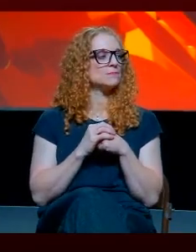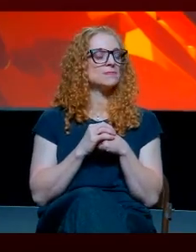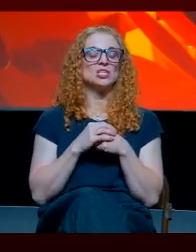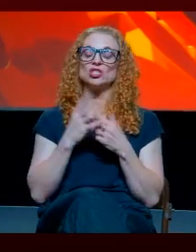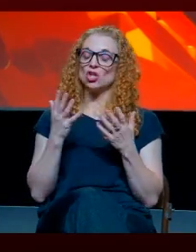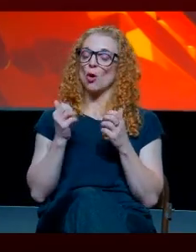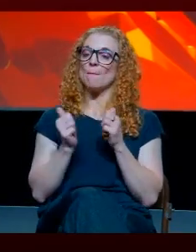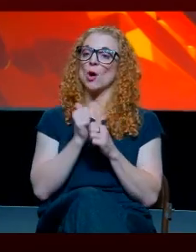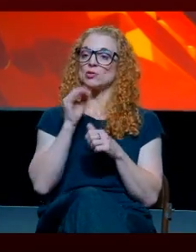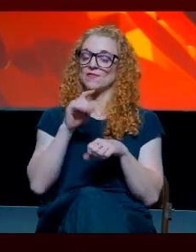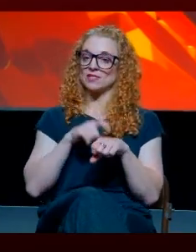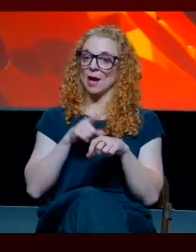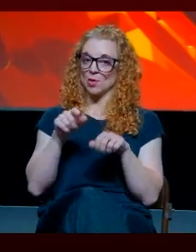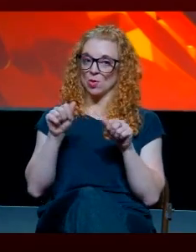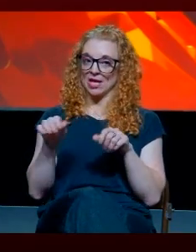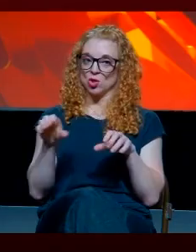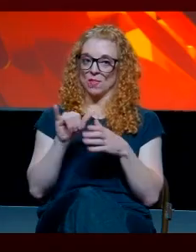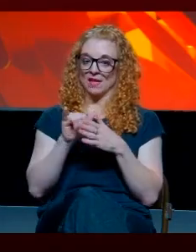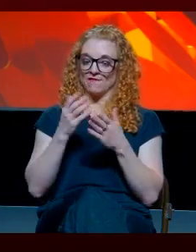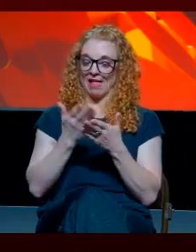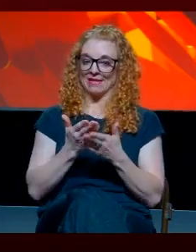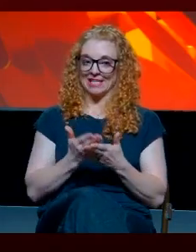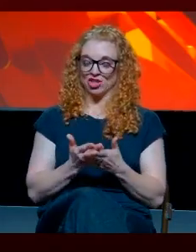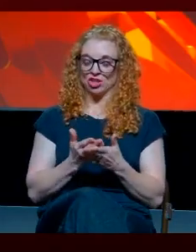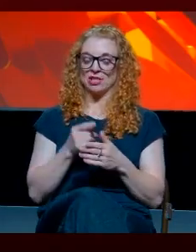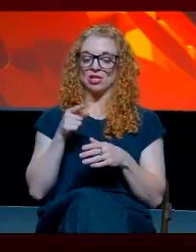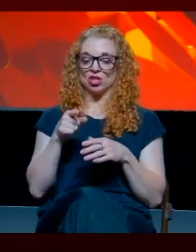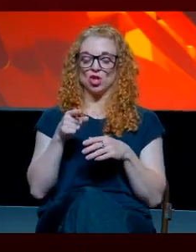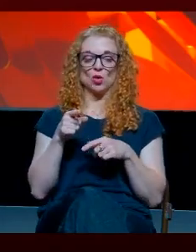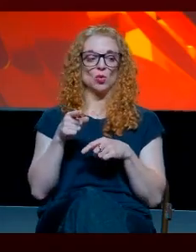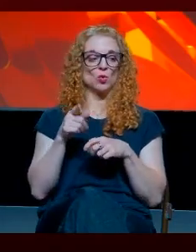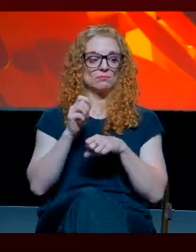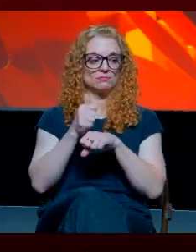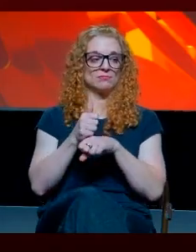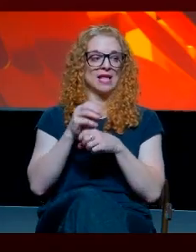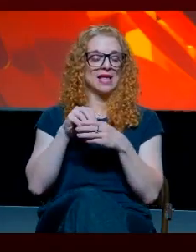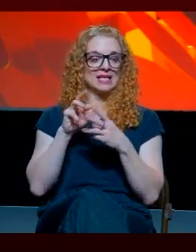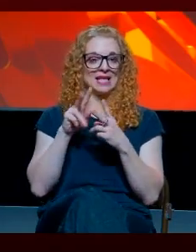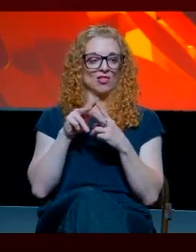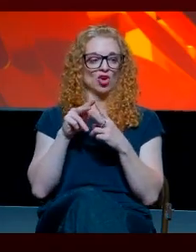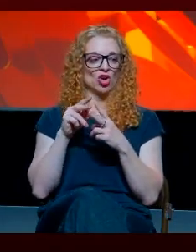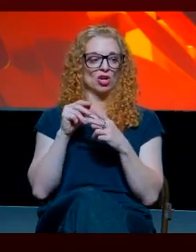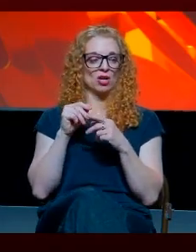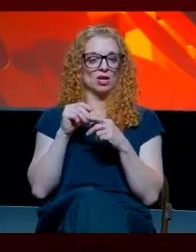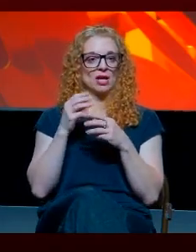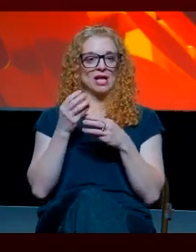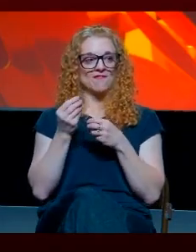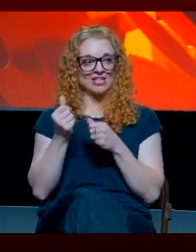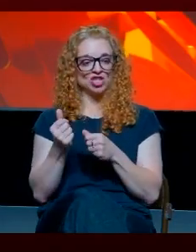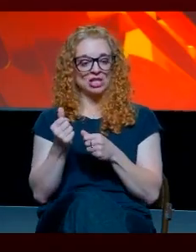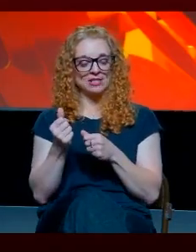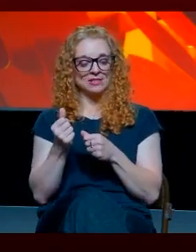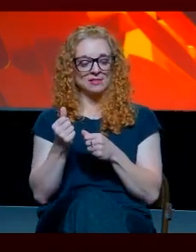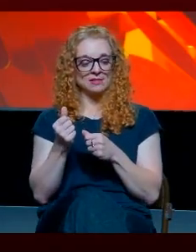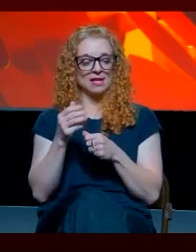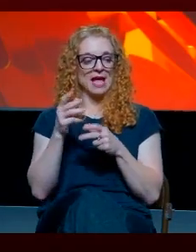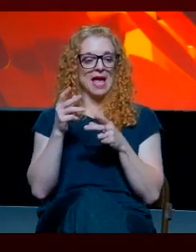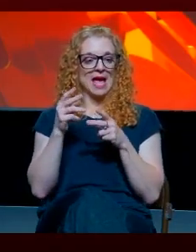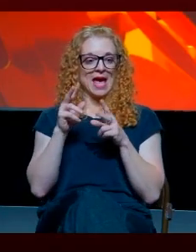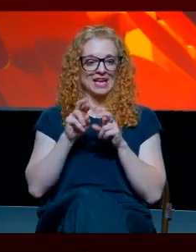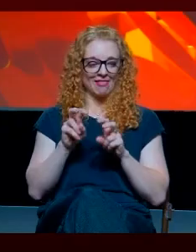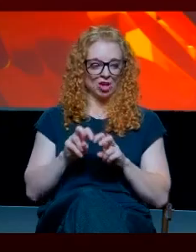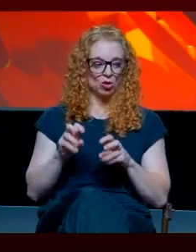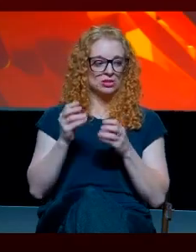most of the time that you can do the validation, you exist in either efficient analytical